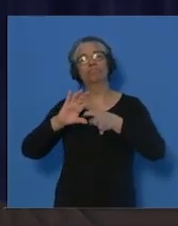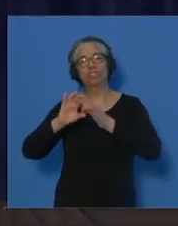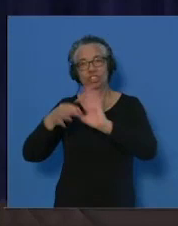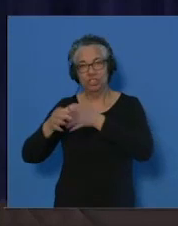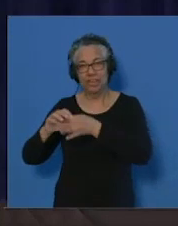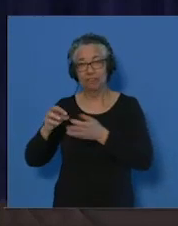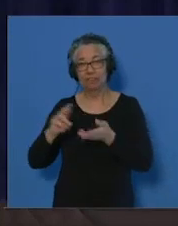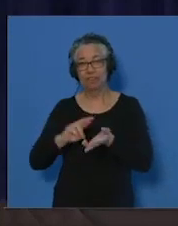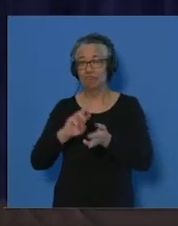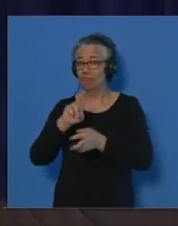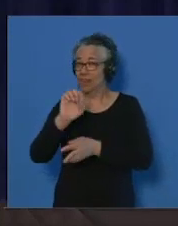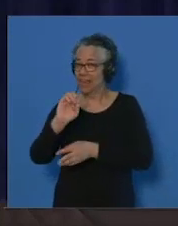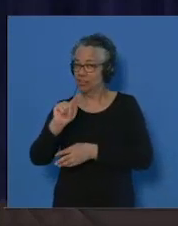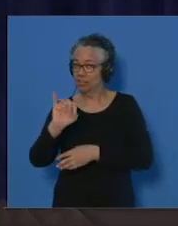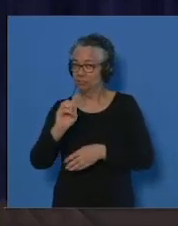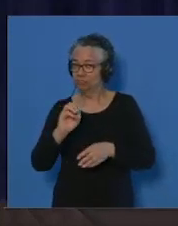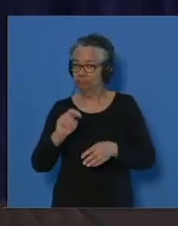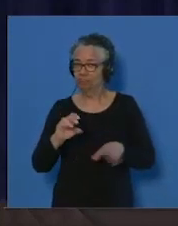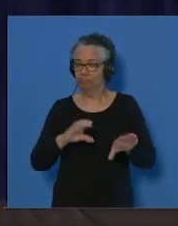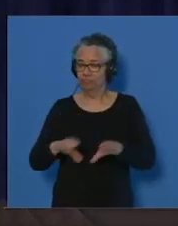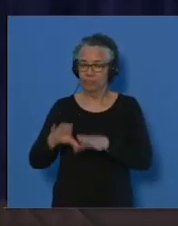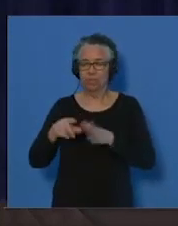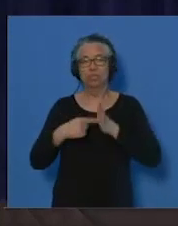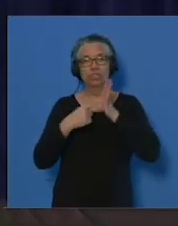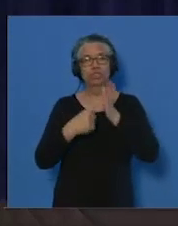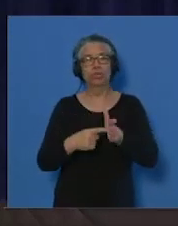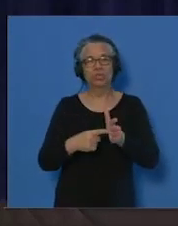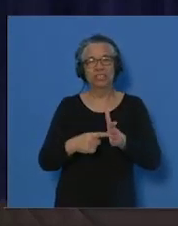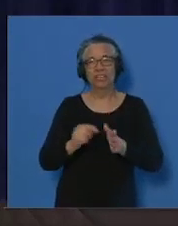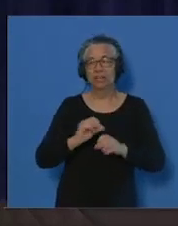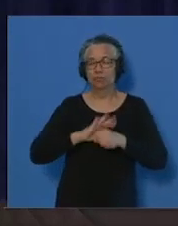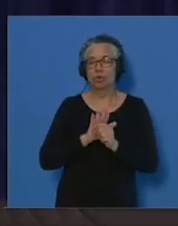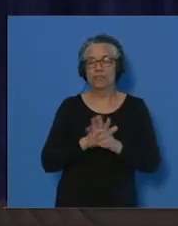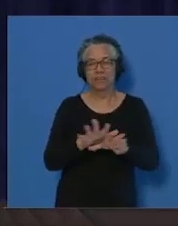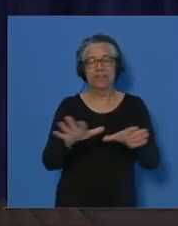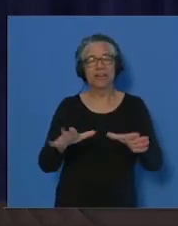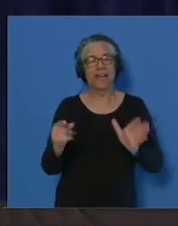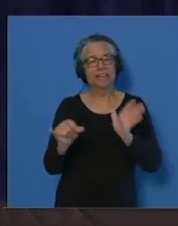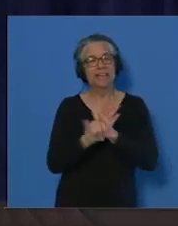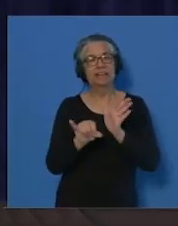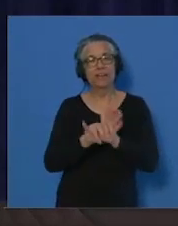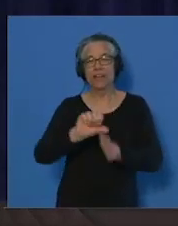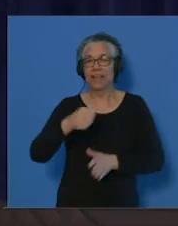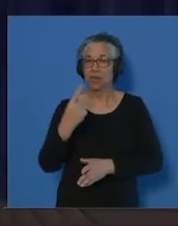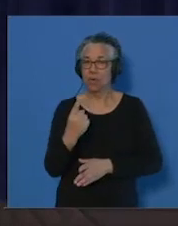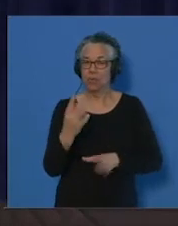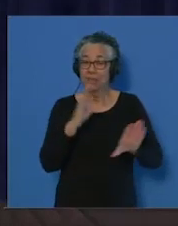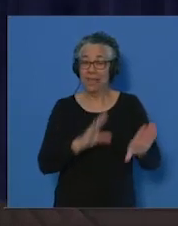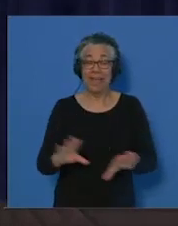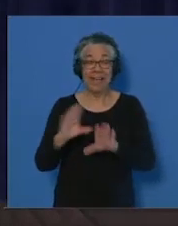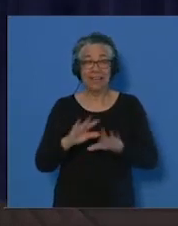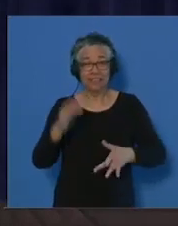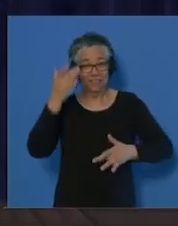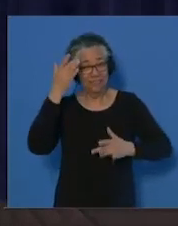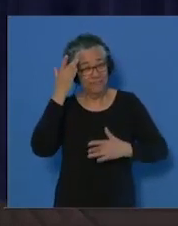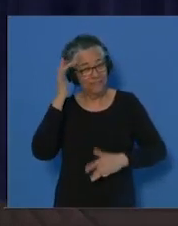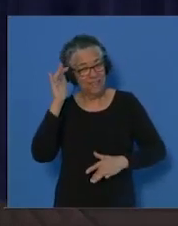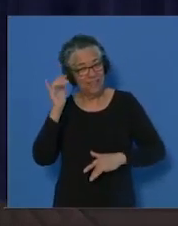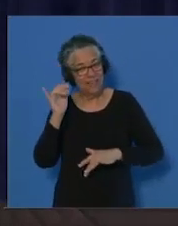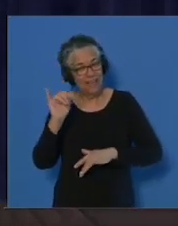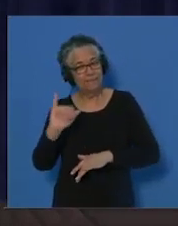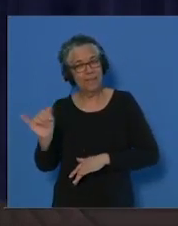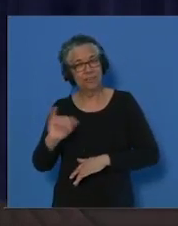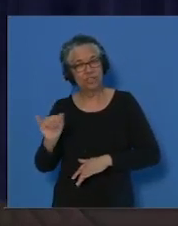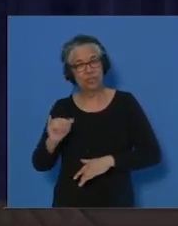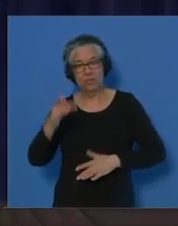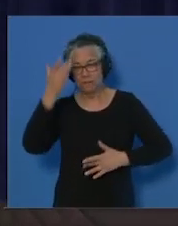the presence of COVID-19, thus identifying anyone who has an active infection with the virus. This test